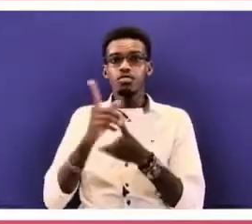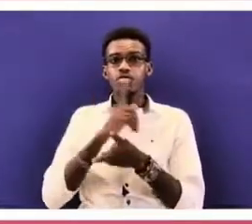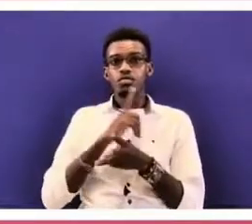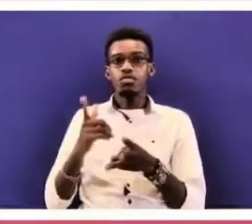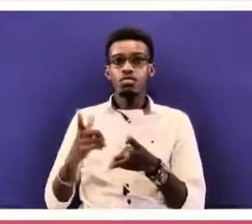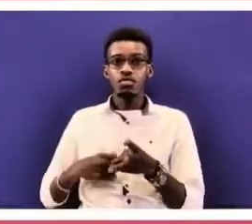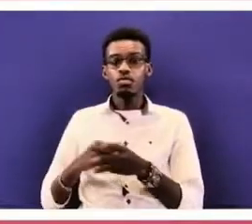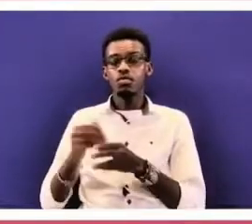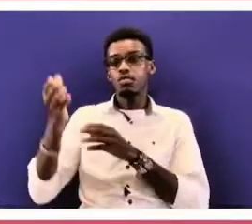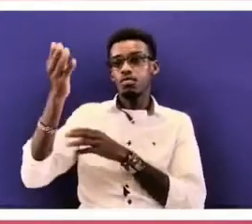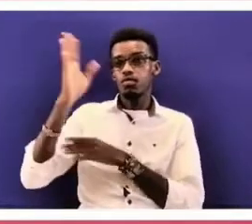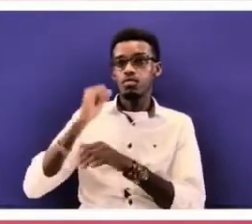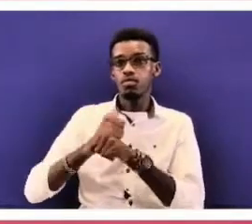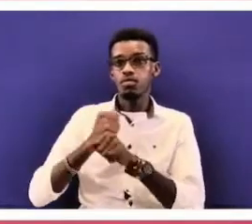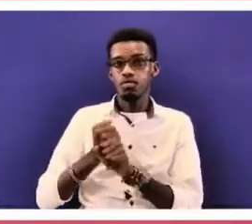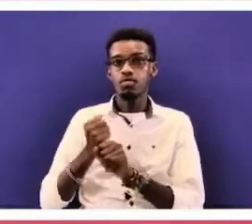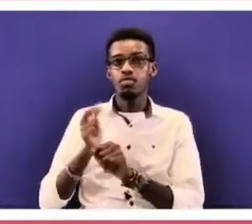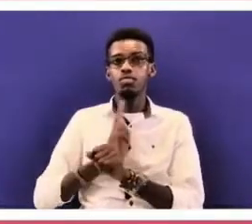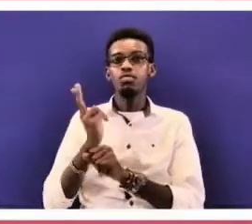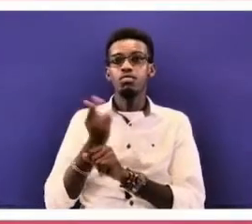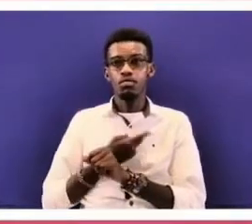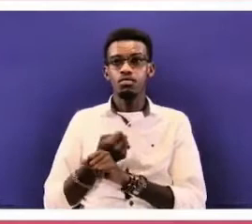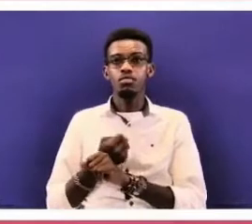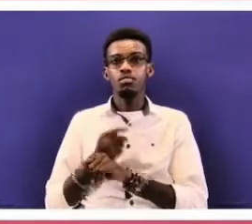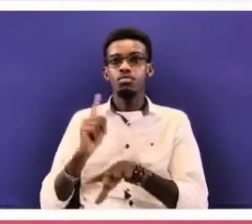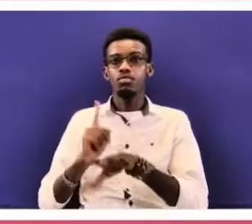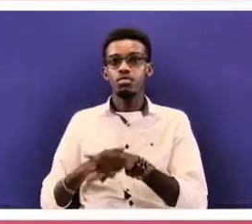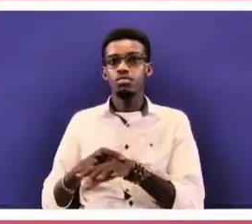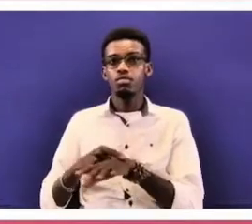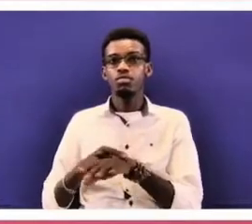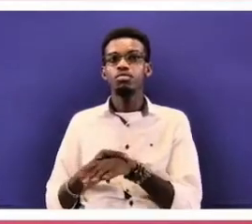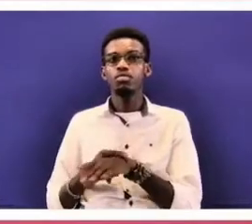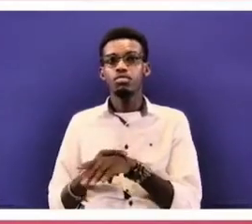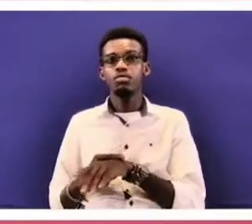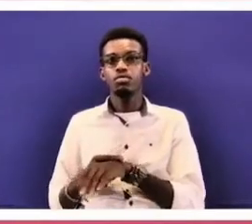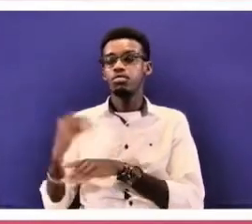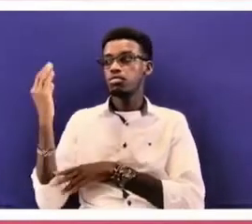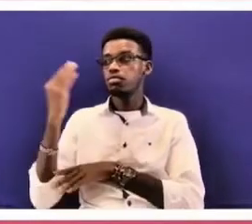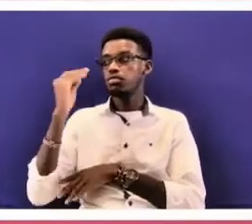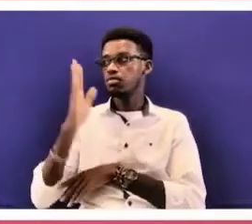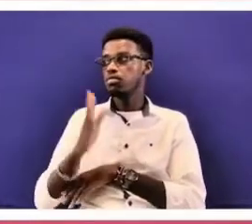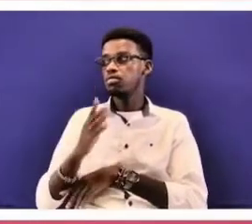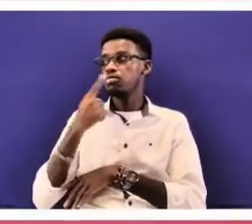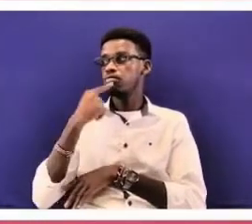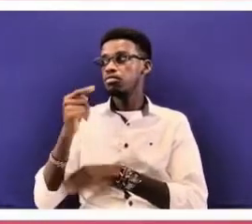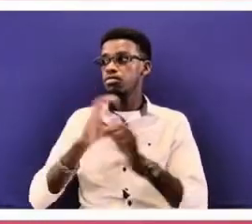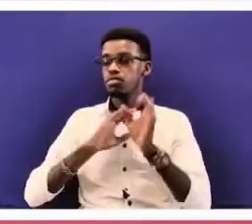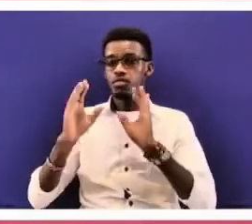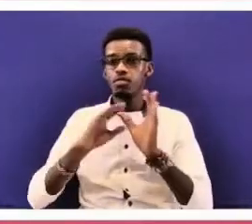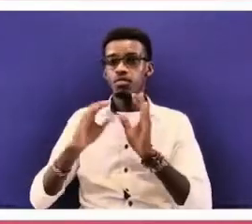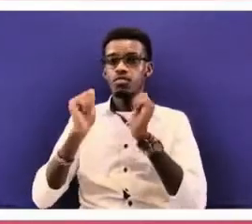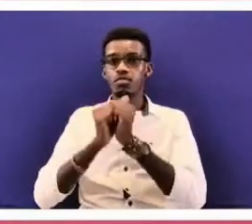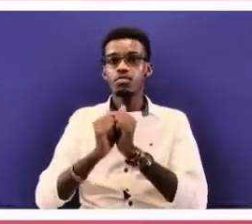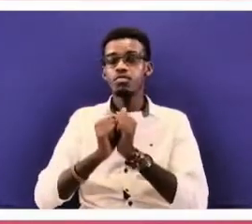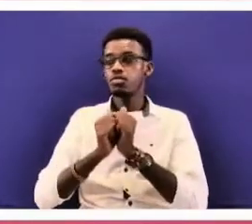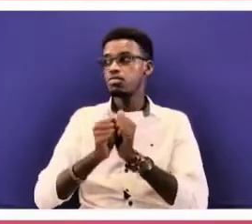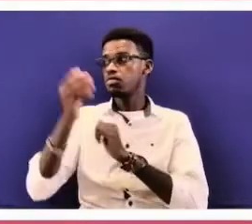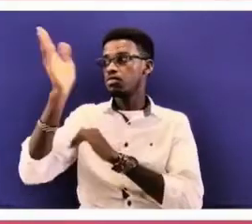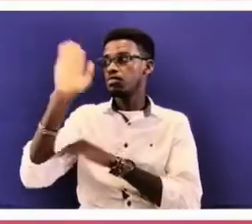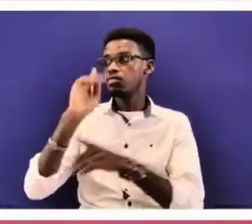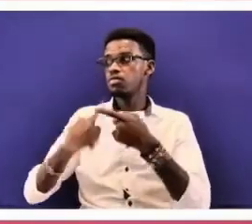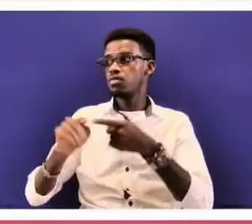has met us when we heard the preached word. Speak, O God, to your